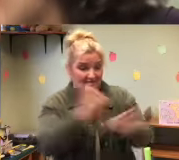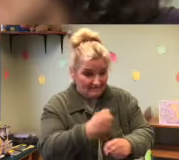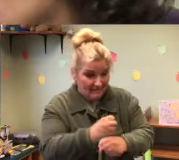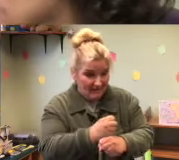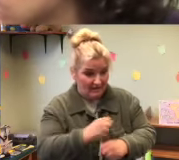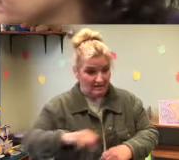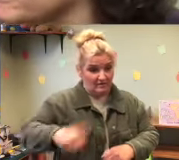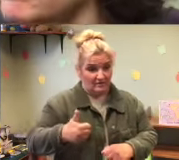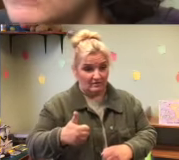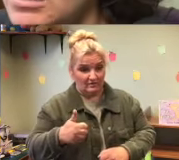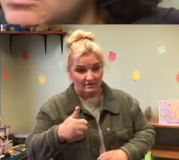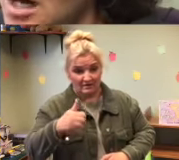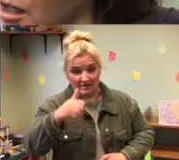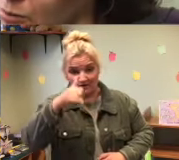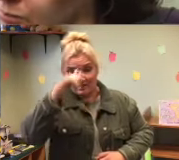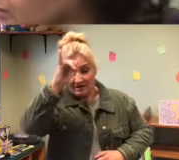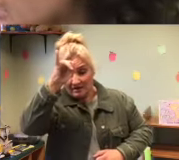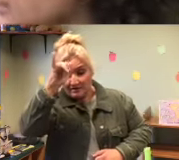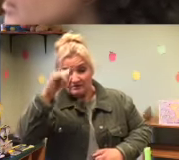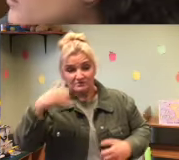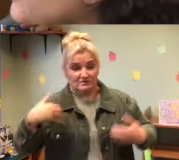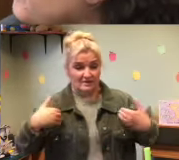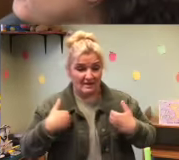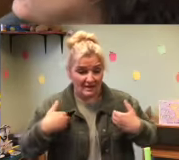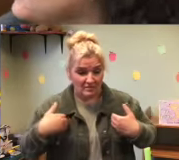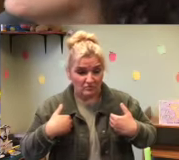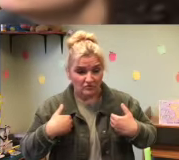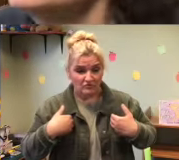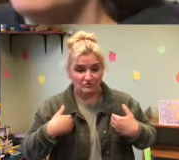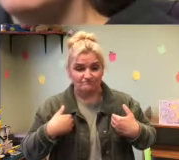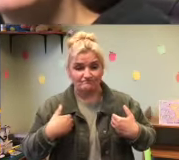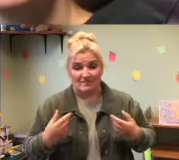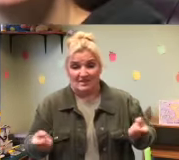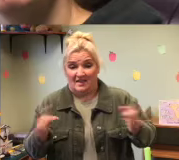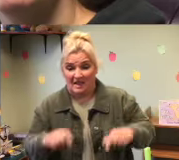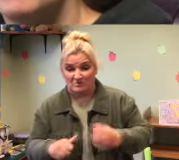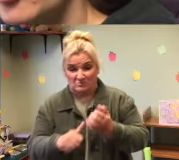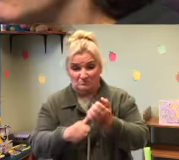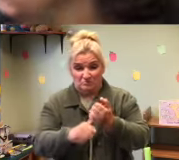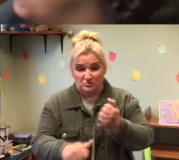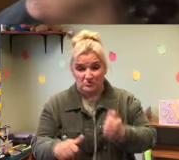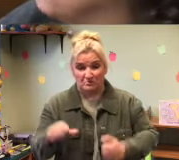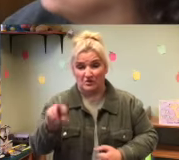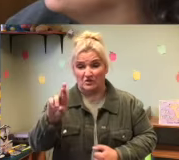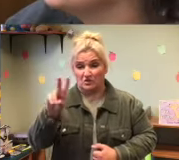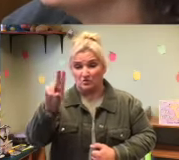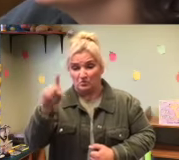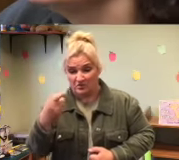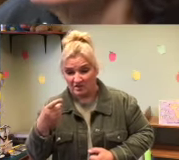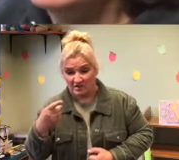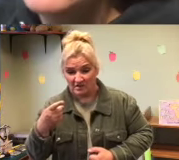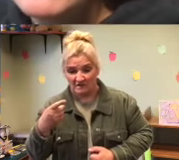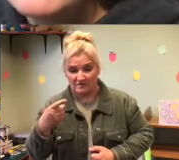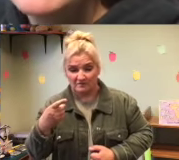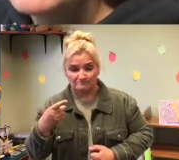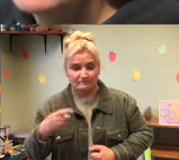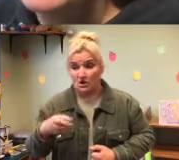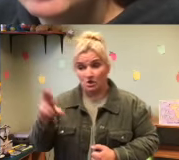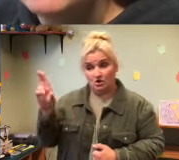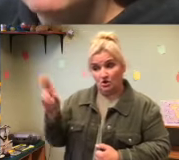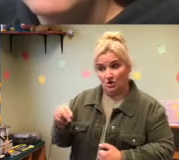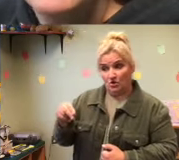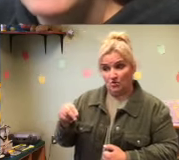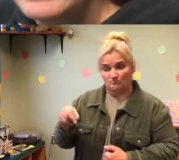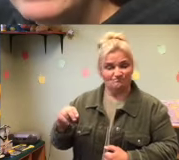on the rug? No, I said. So what's the problem? He